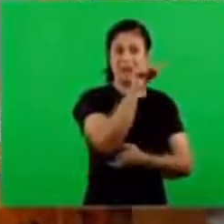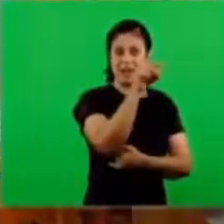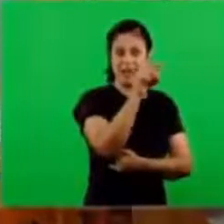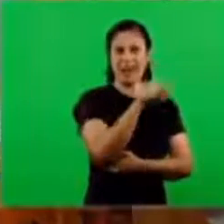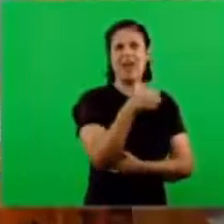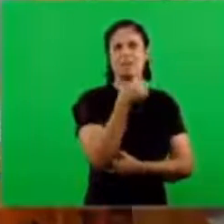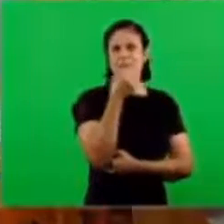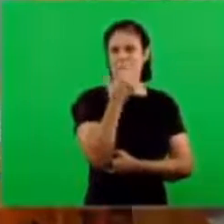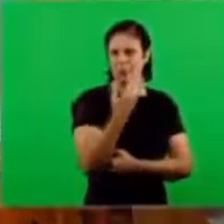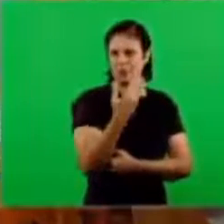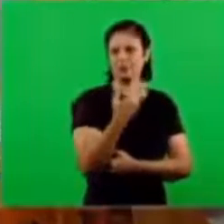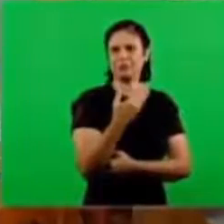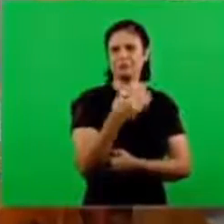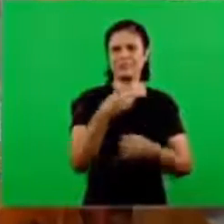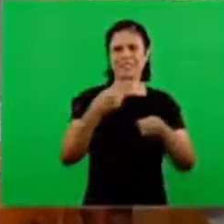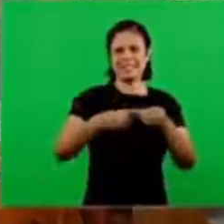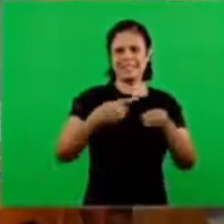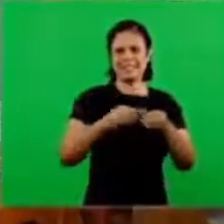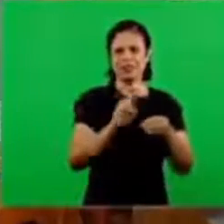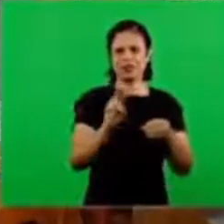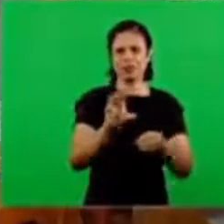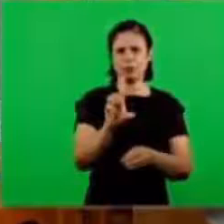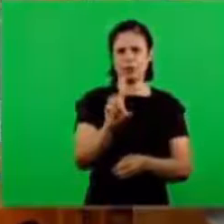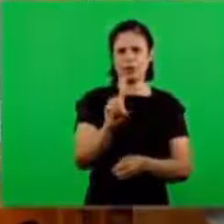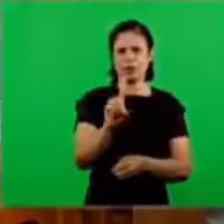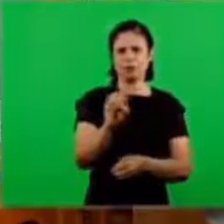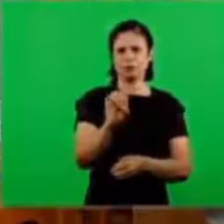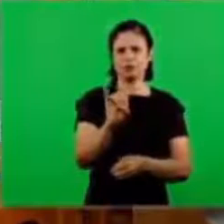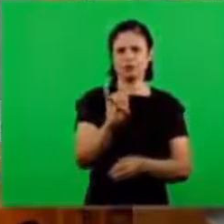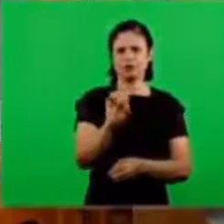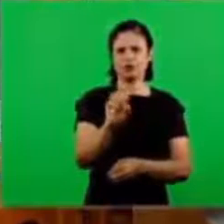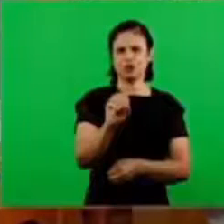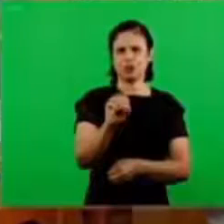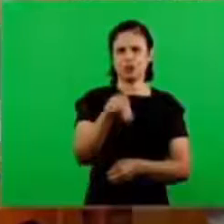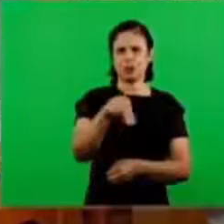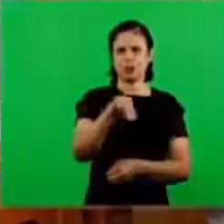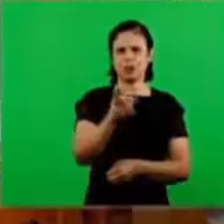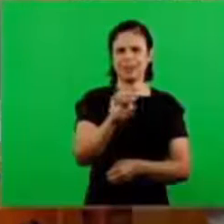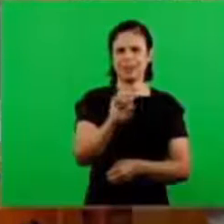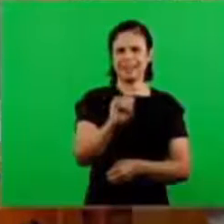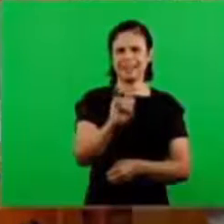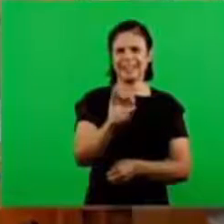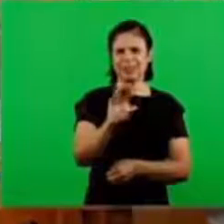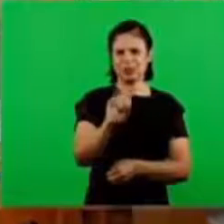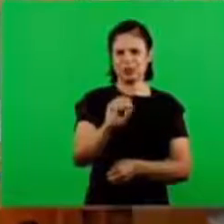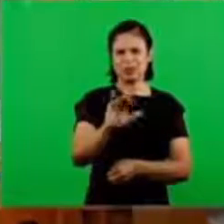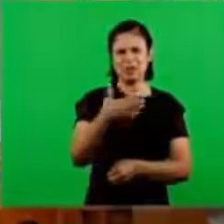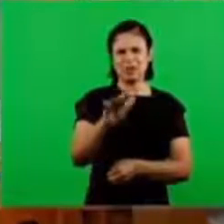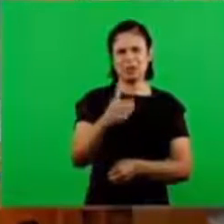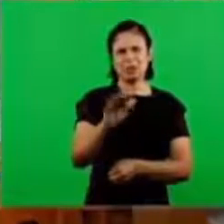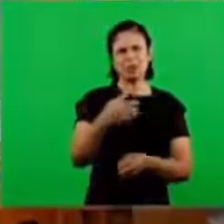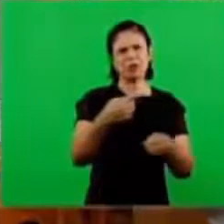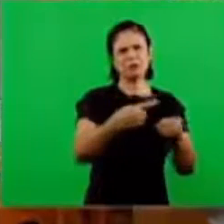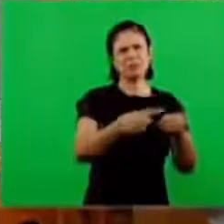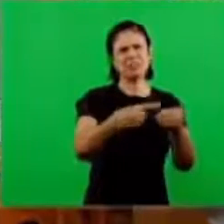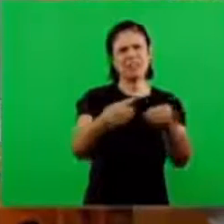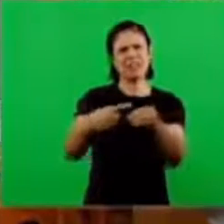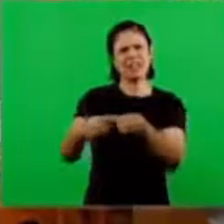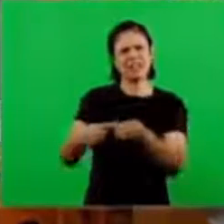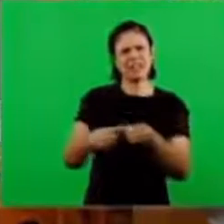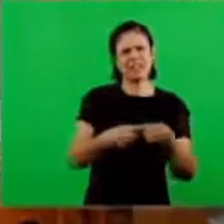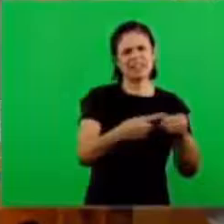and we're broadcasting on the city of Dionysio, and it encompasses around